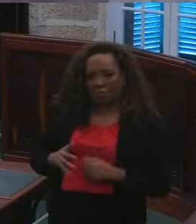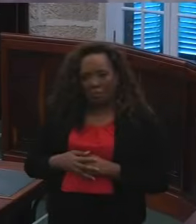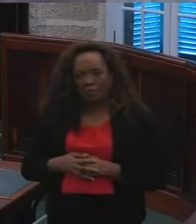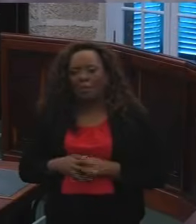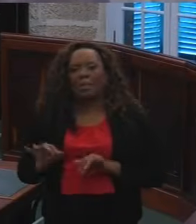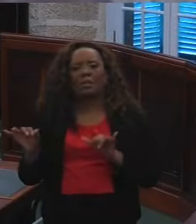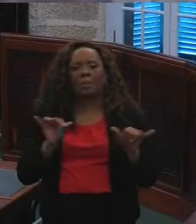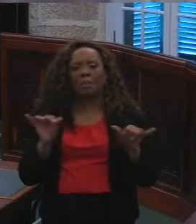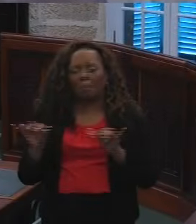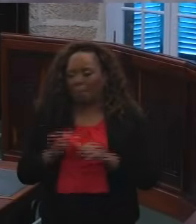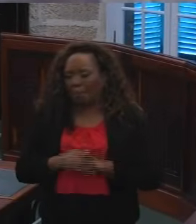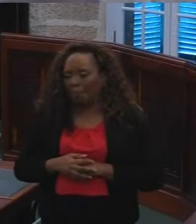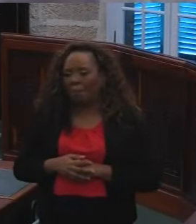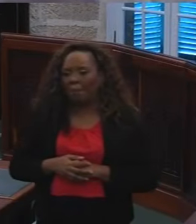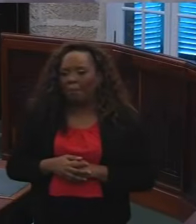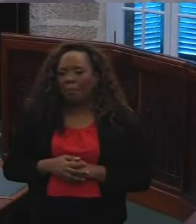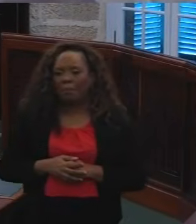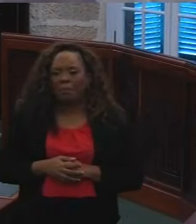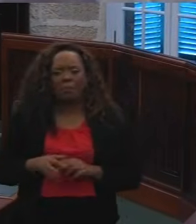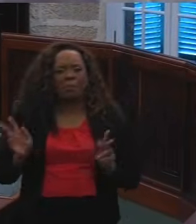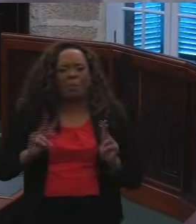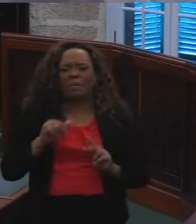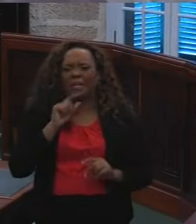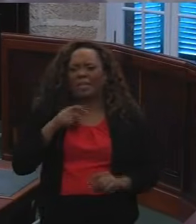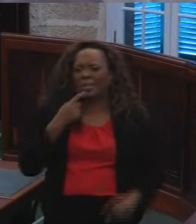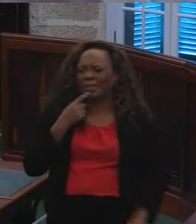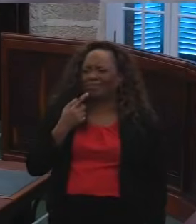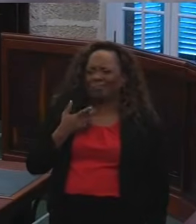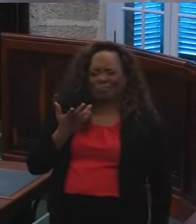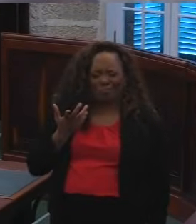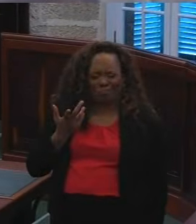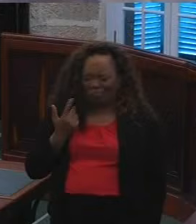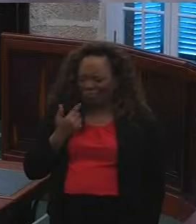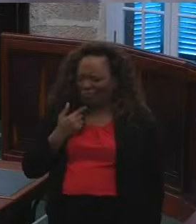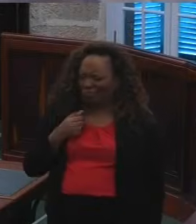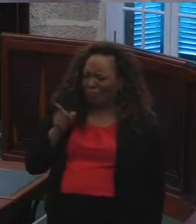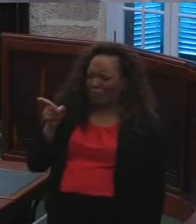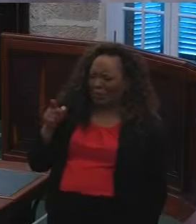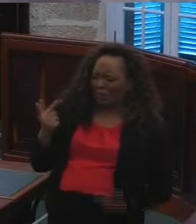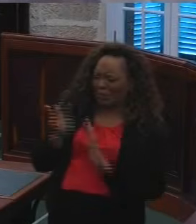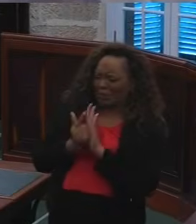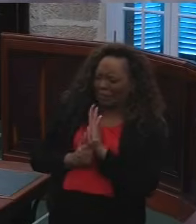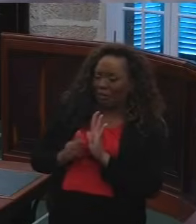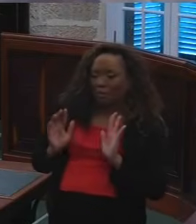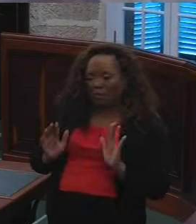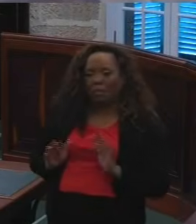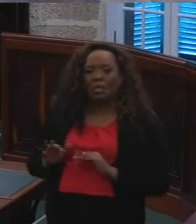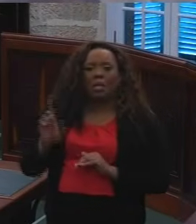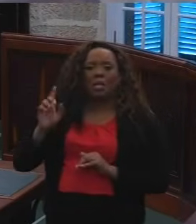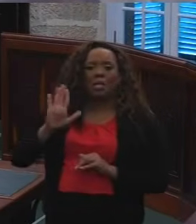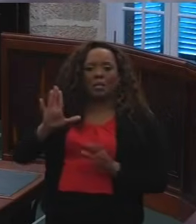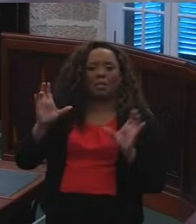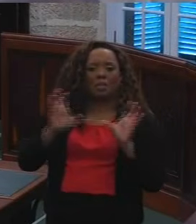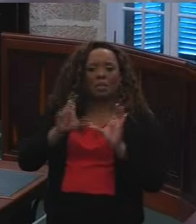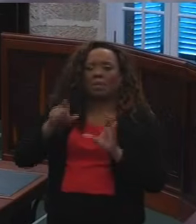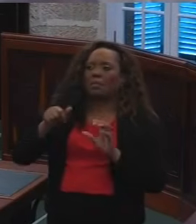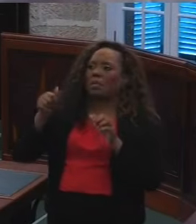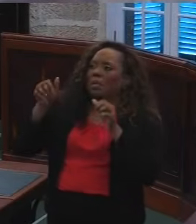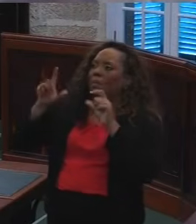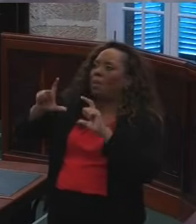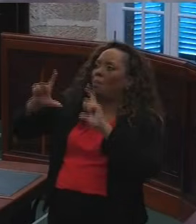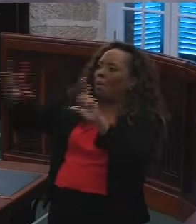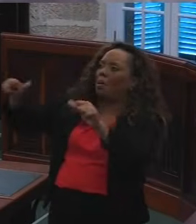no questions being asked about the legitimacy of your business. And that's what we are saying. In addition, provision is made under